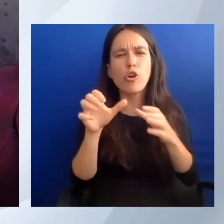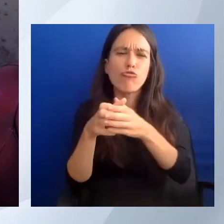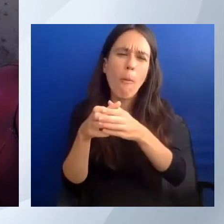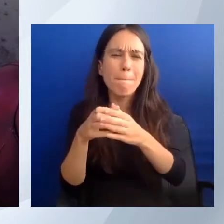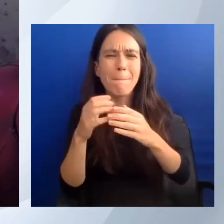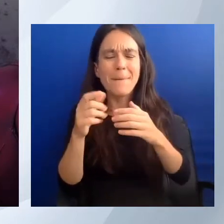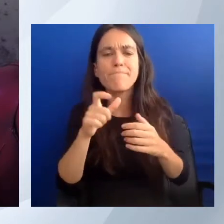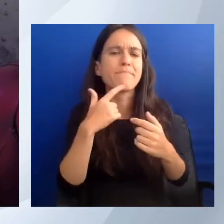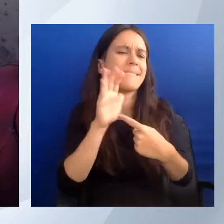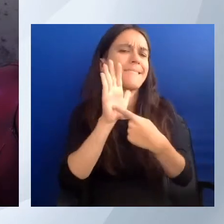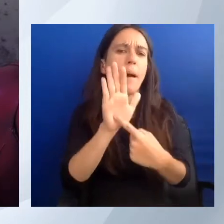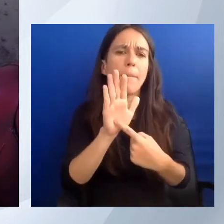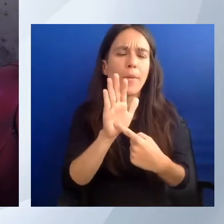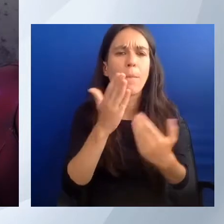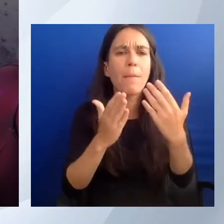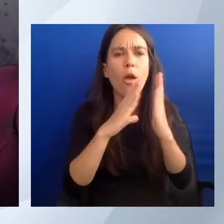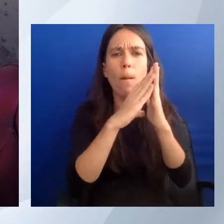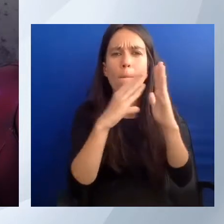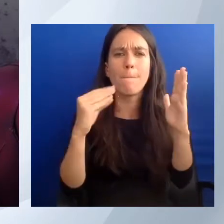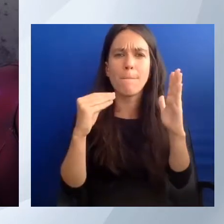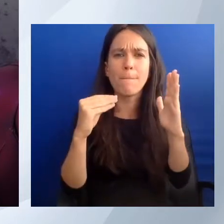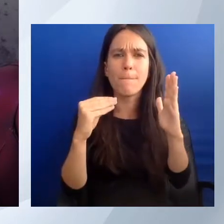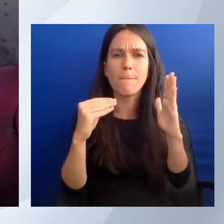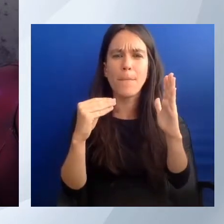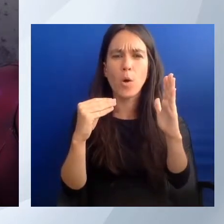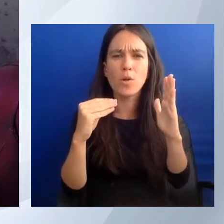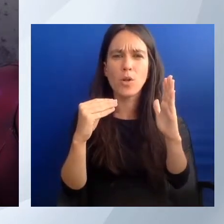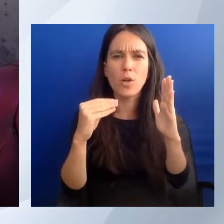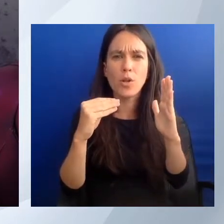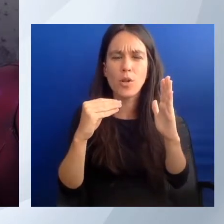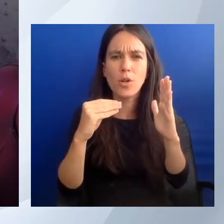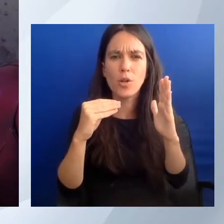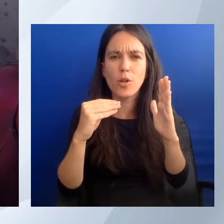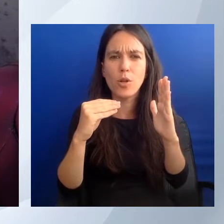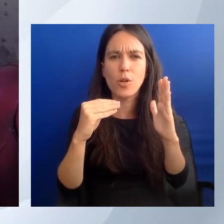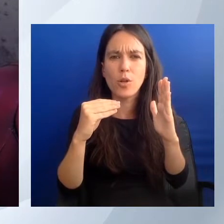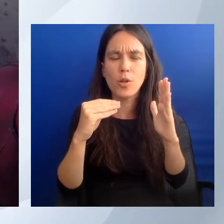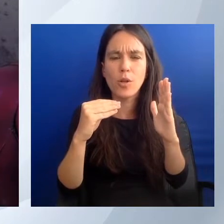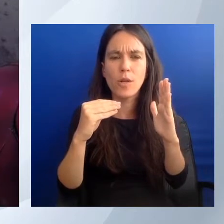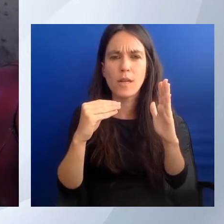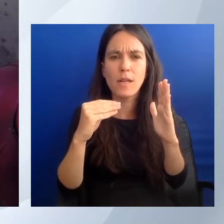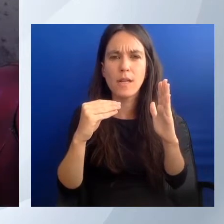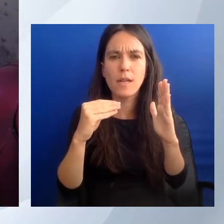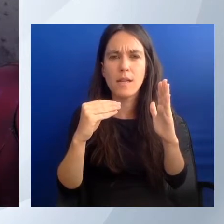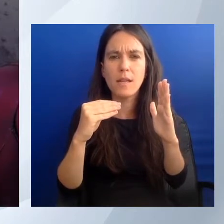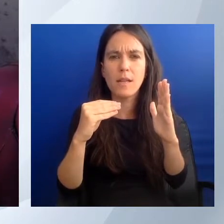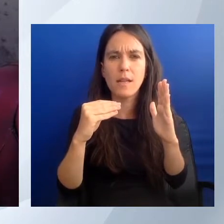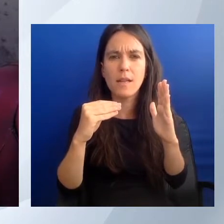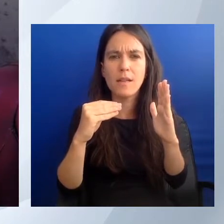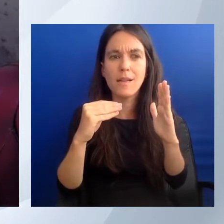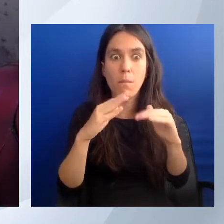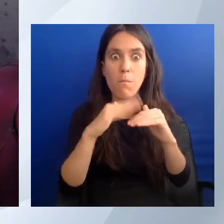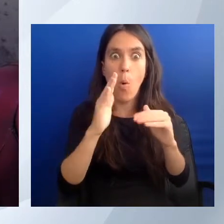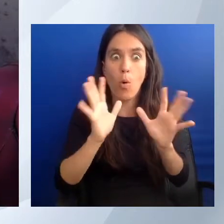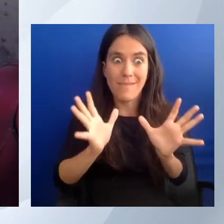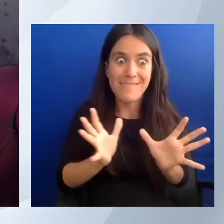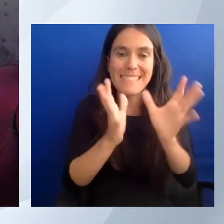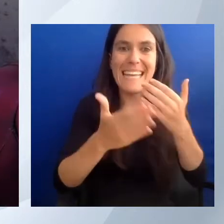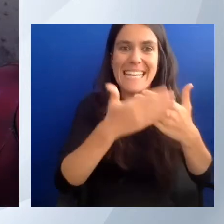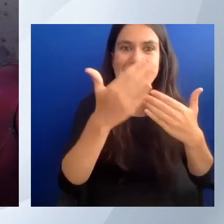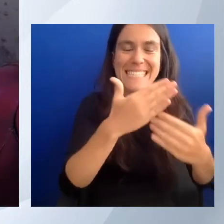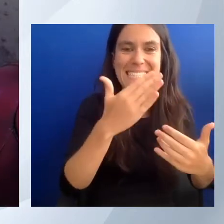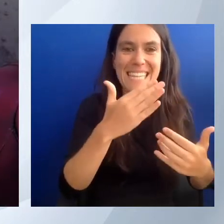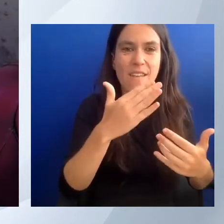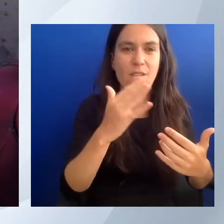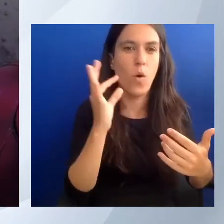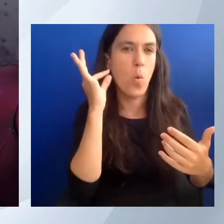you can have a model that hands out credit cards that pulls ahead women instead of giving equal chance to